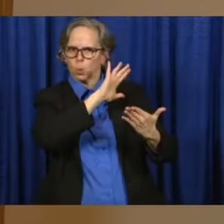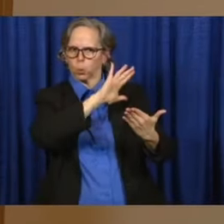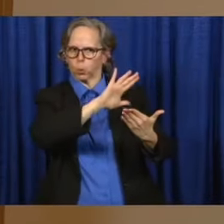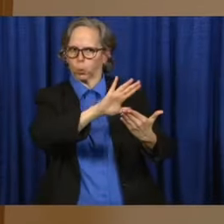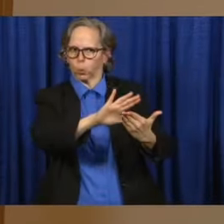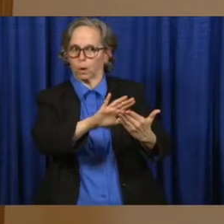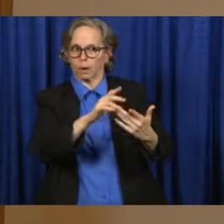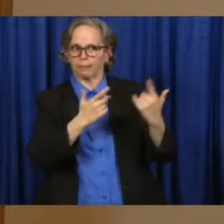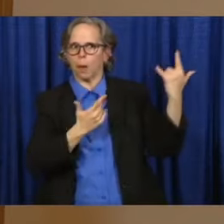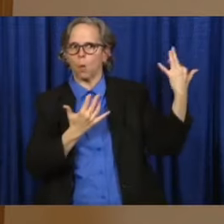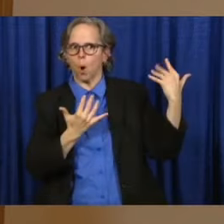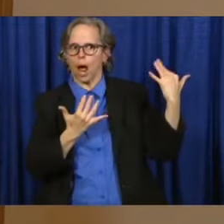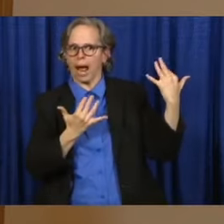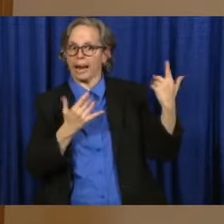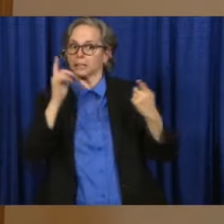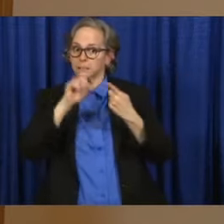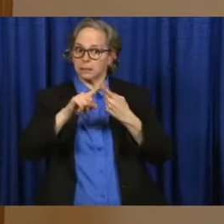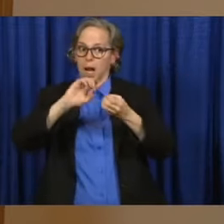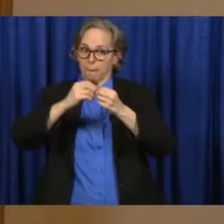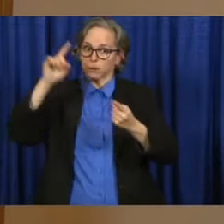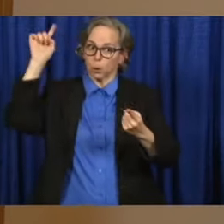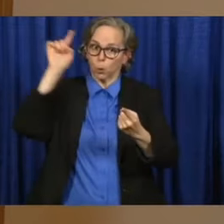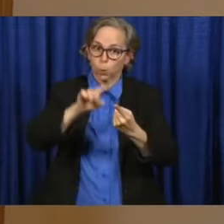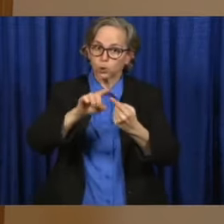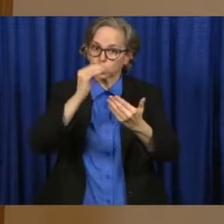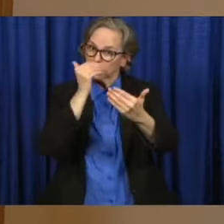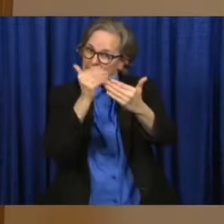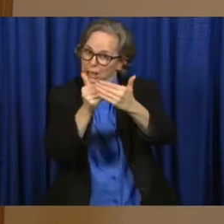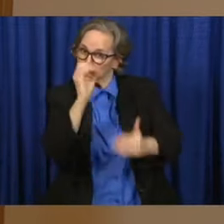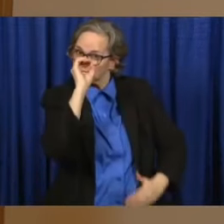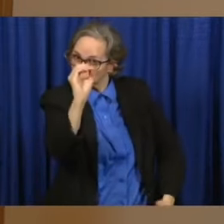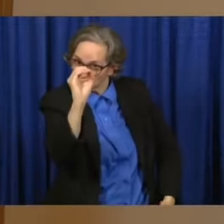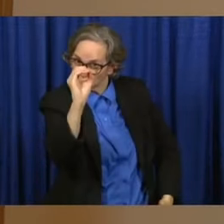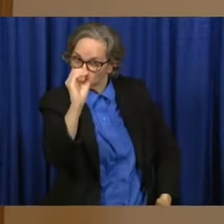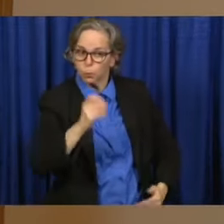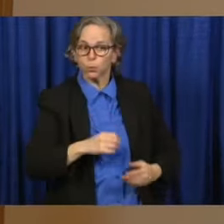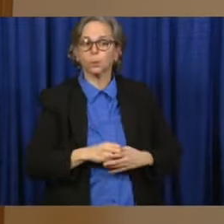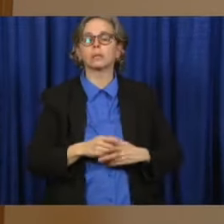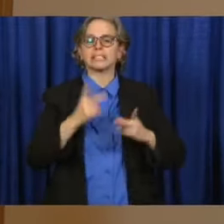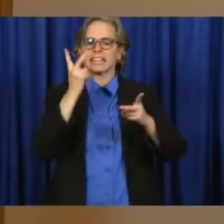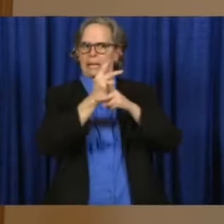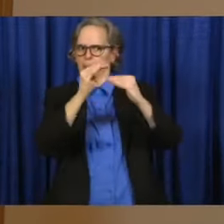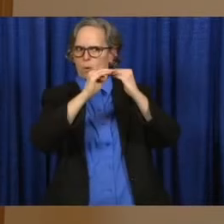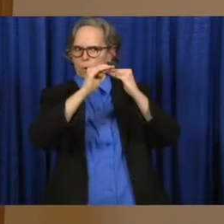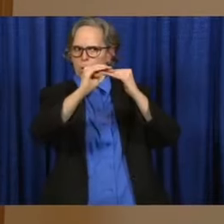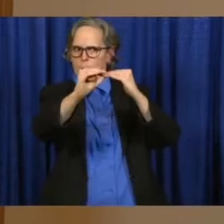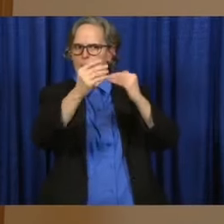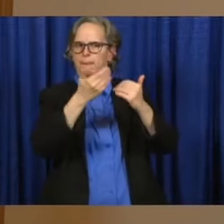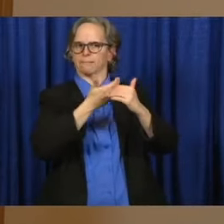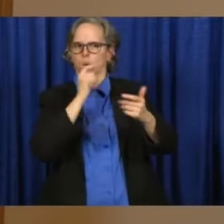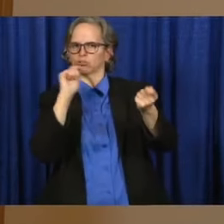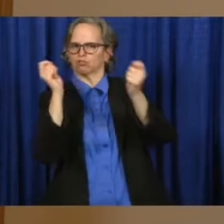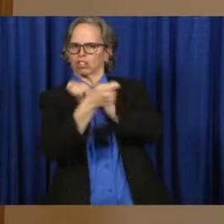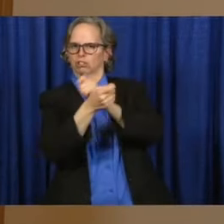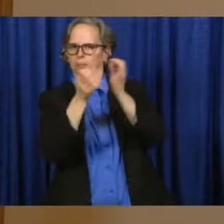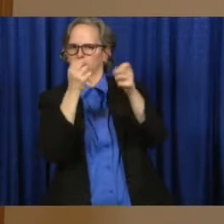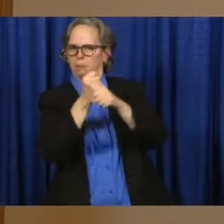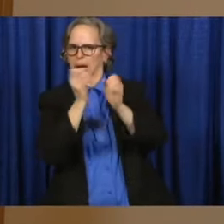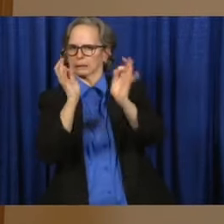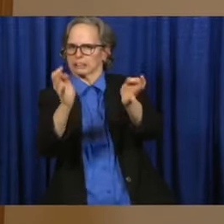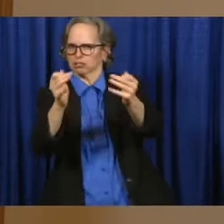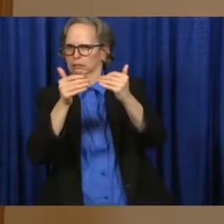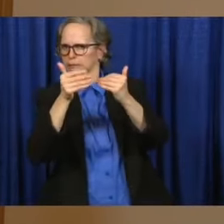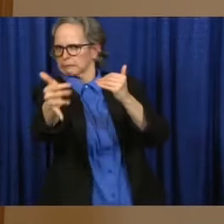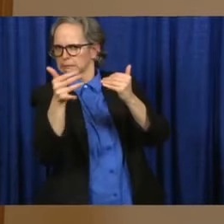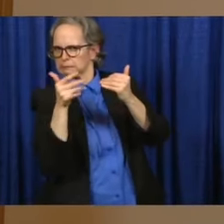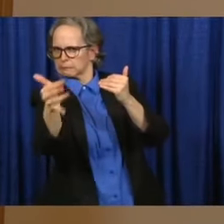near zero in terms of any movement up or down. And it will be a slow process. That we'll